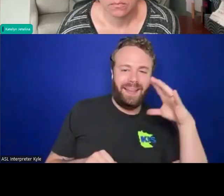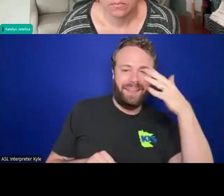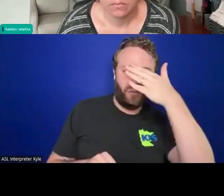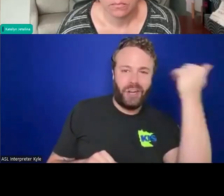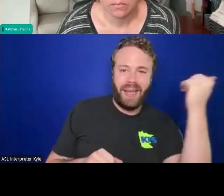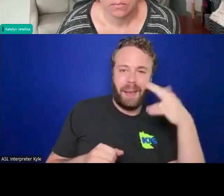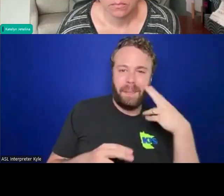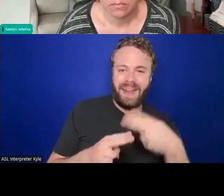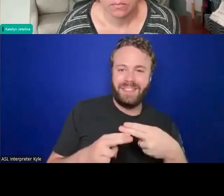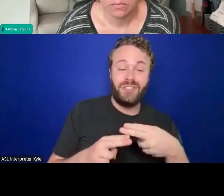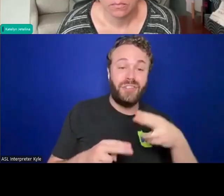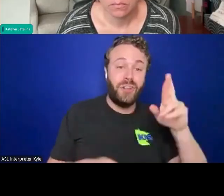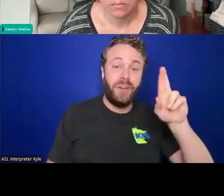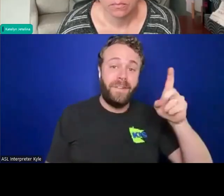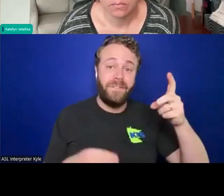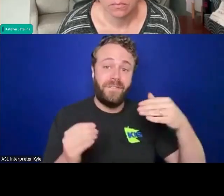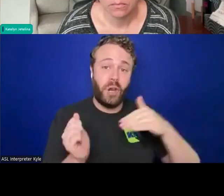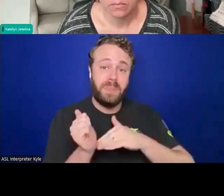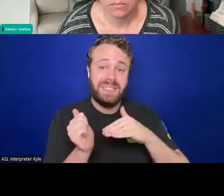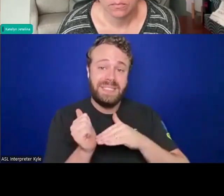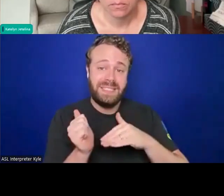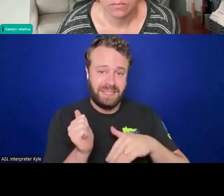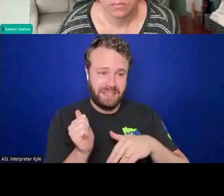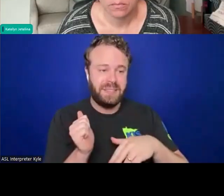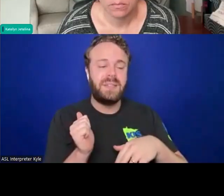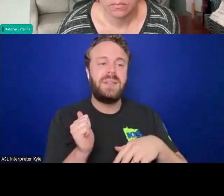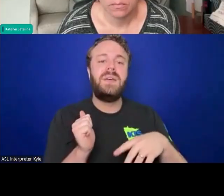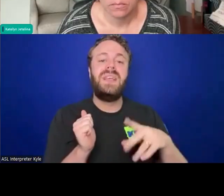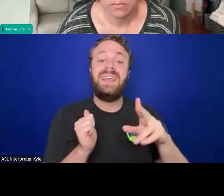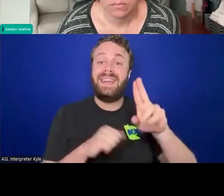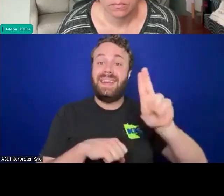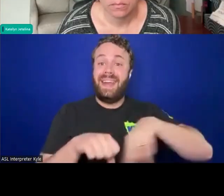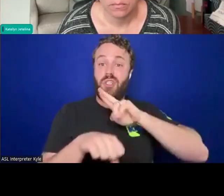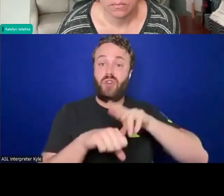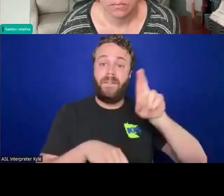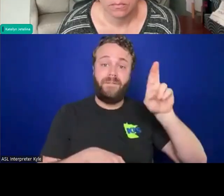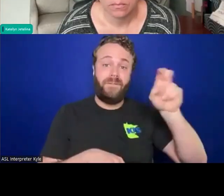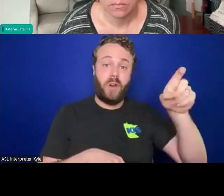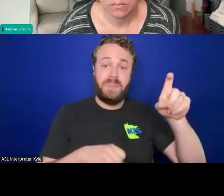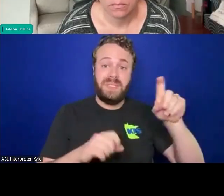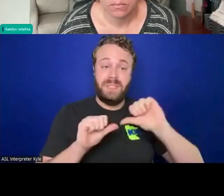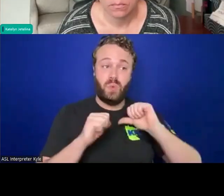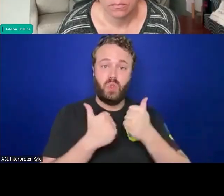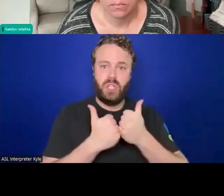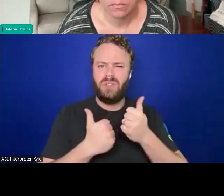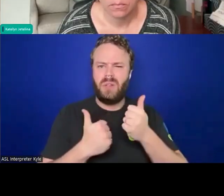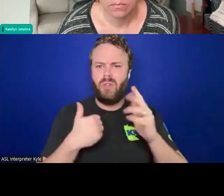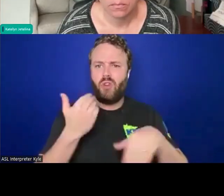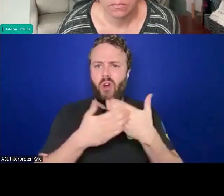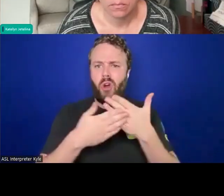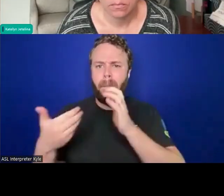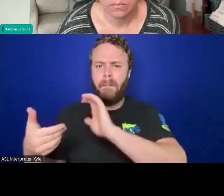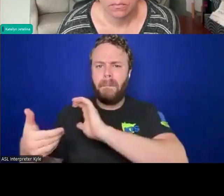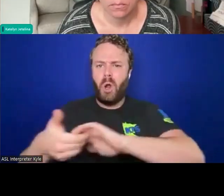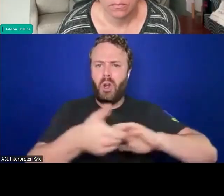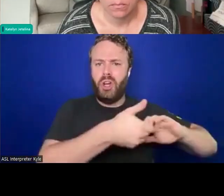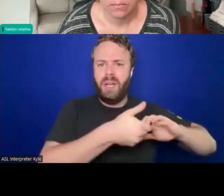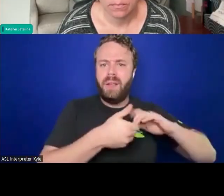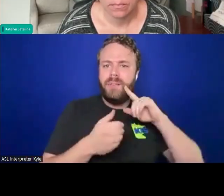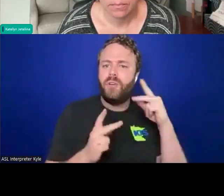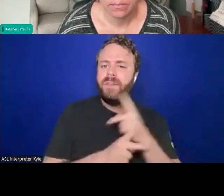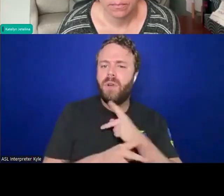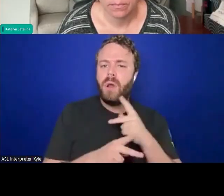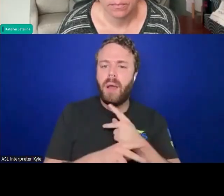about pharmacists that the national pharmacy associations are also all working together to identify what can be